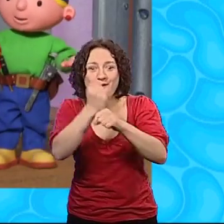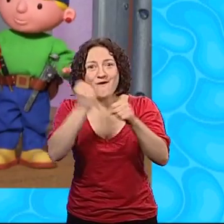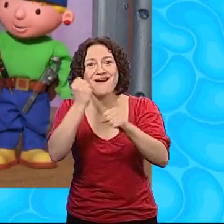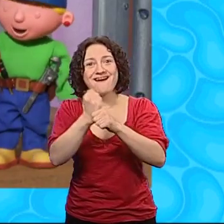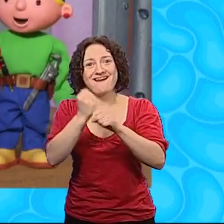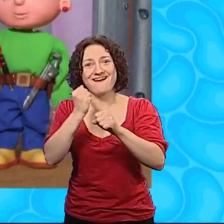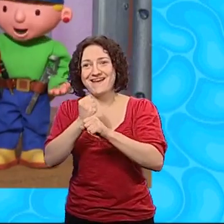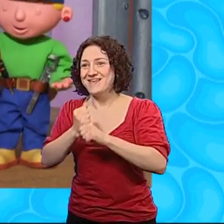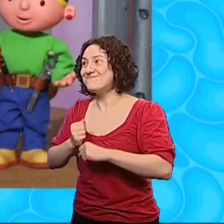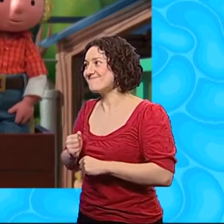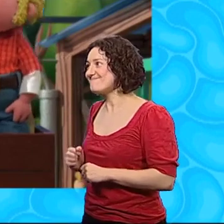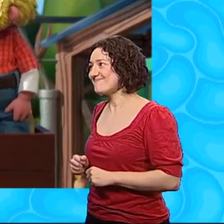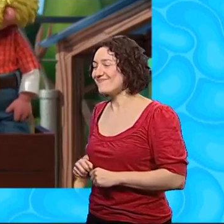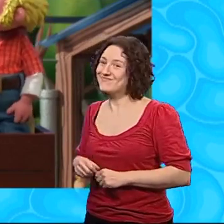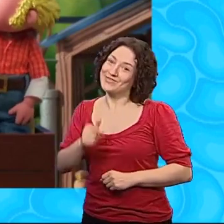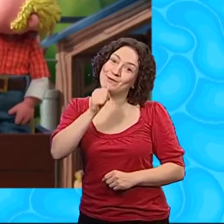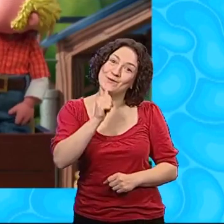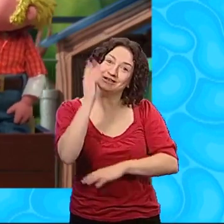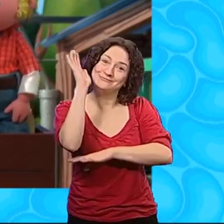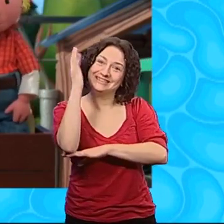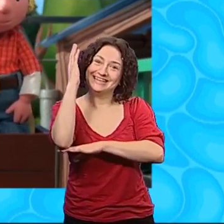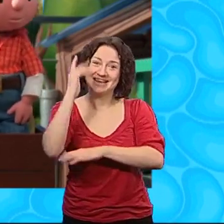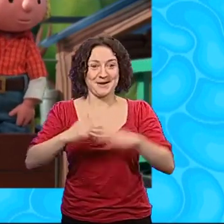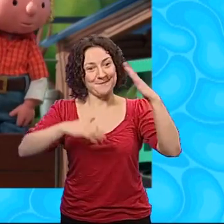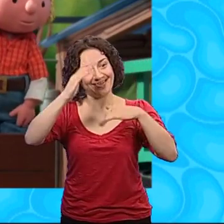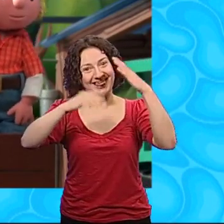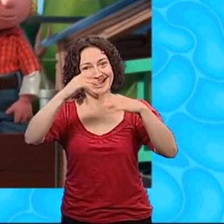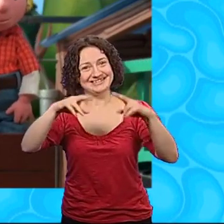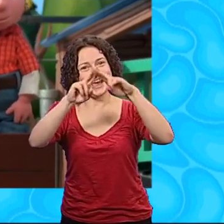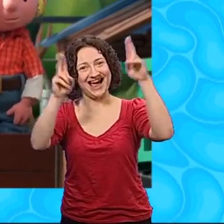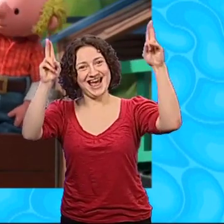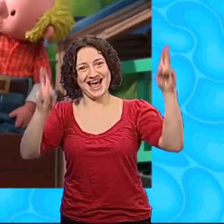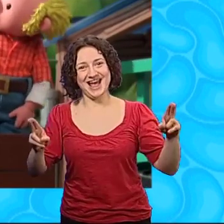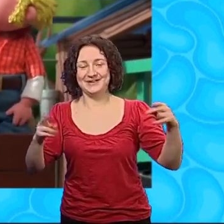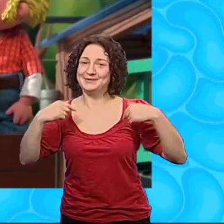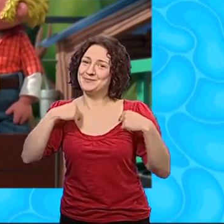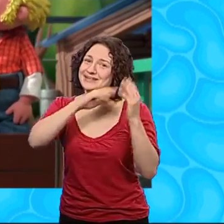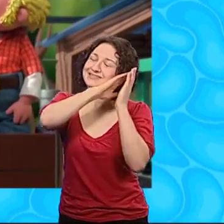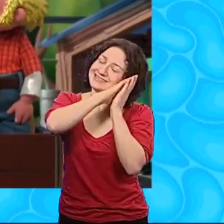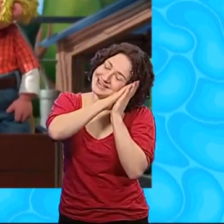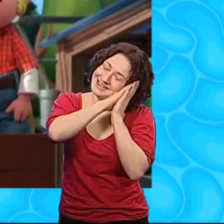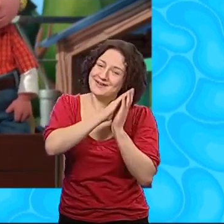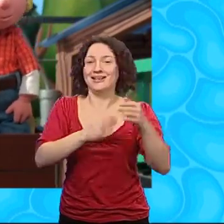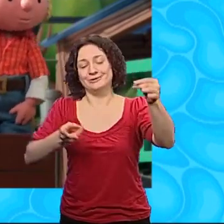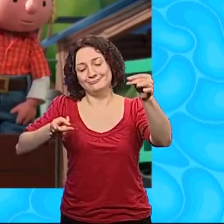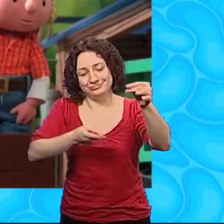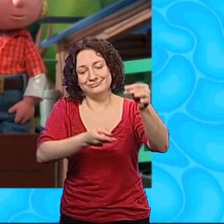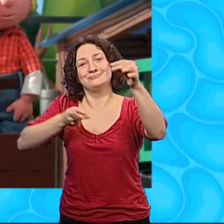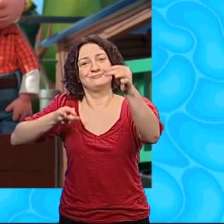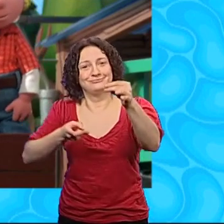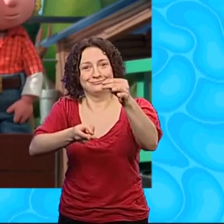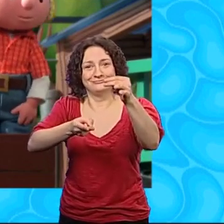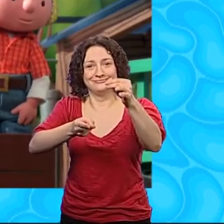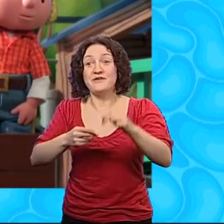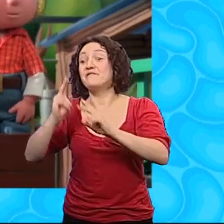to help build the bunkhouse. We pickers will sleep there when harvest is through. Folks who come